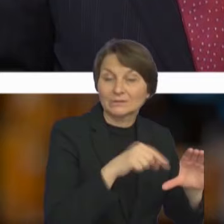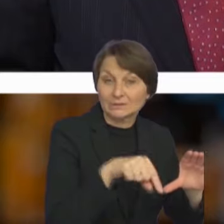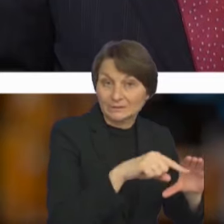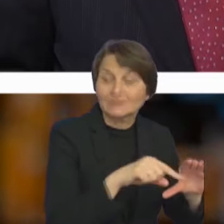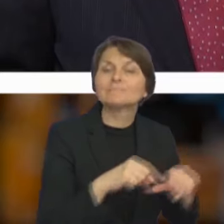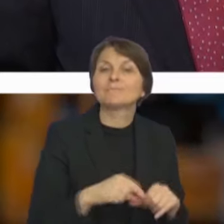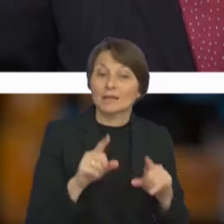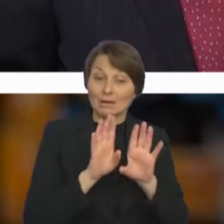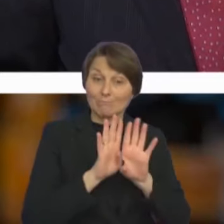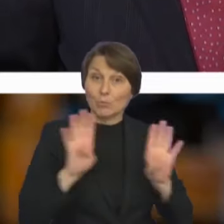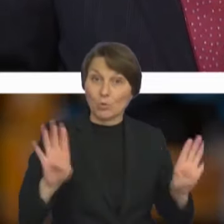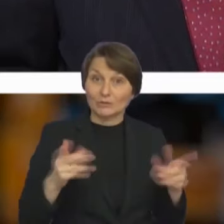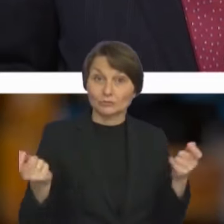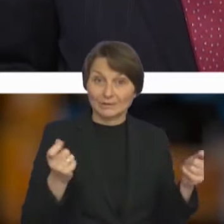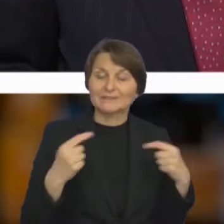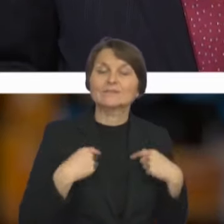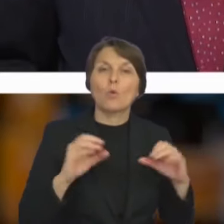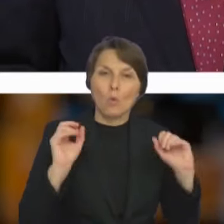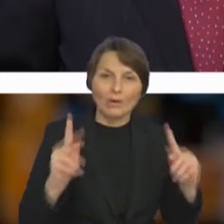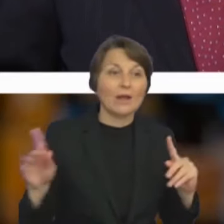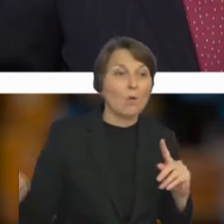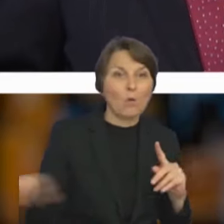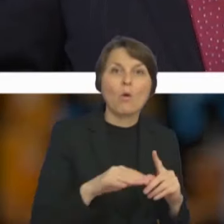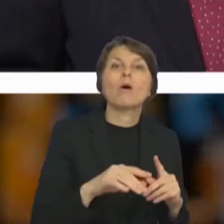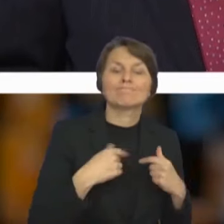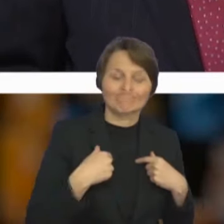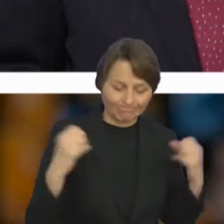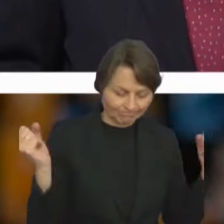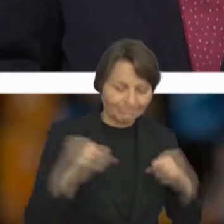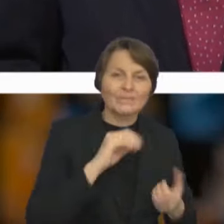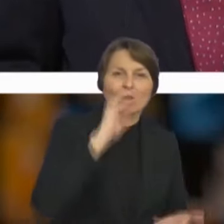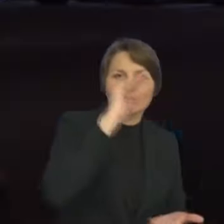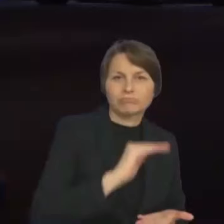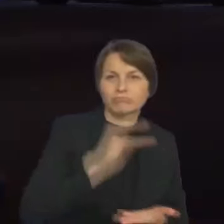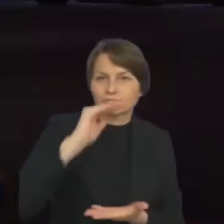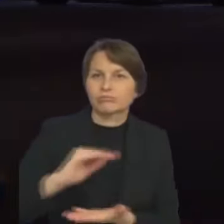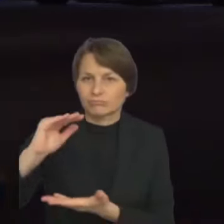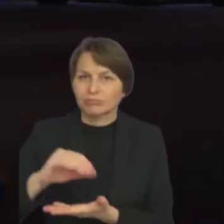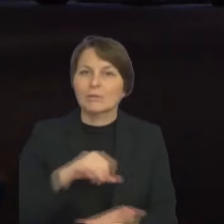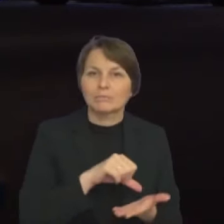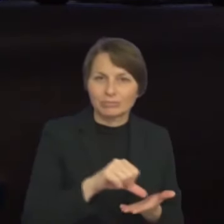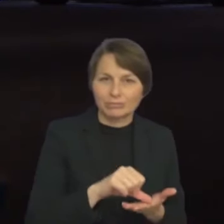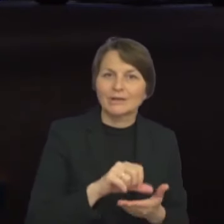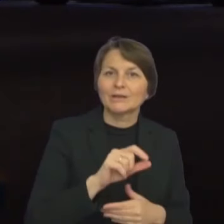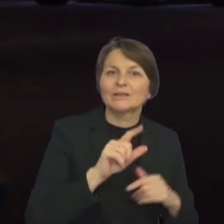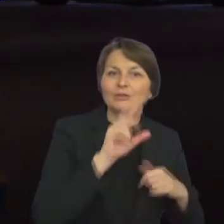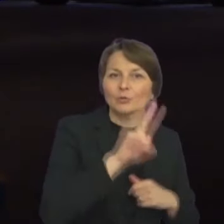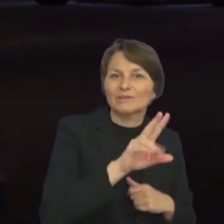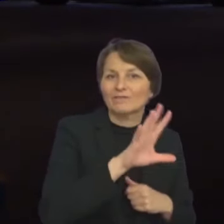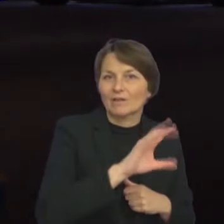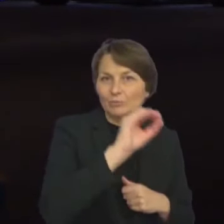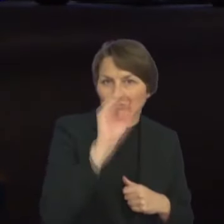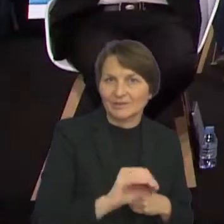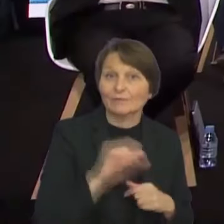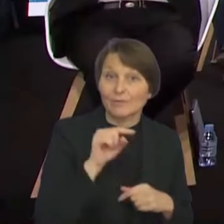decided to reduce their compensation by 25% for the 2020 financial year. As a